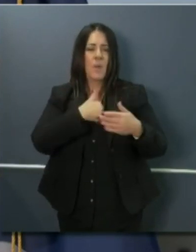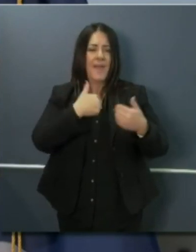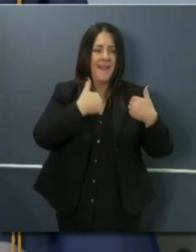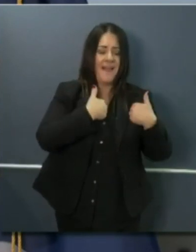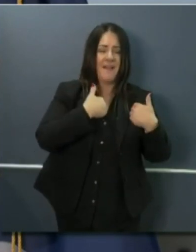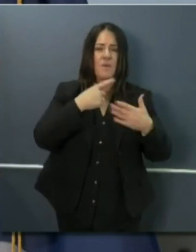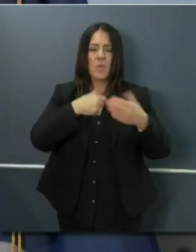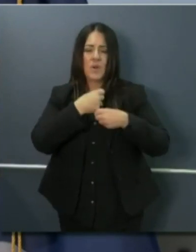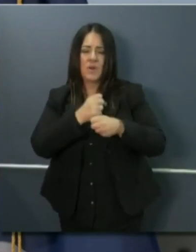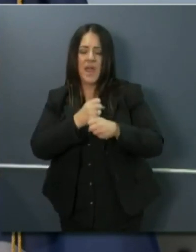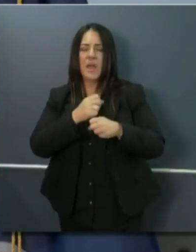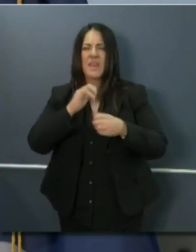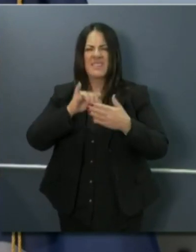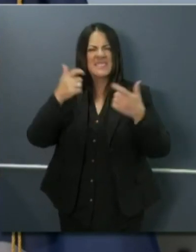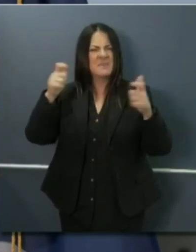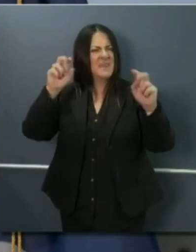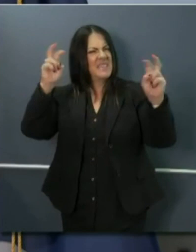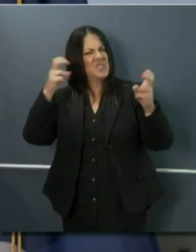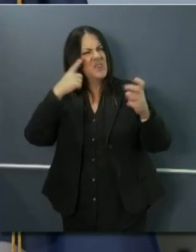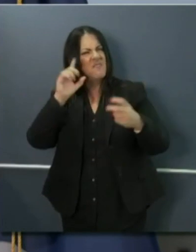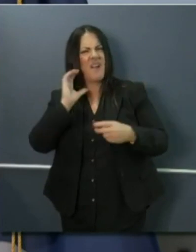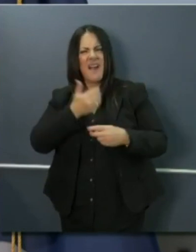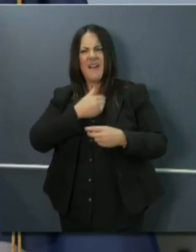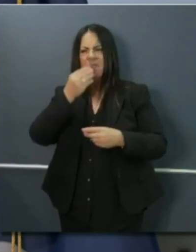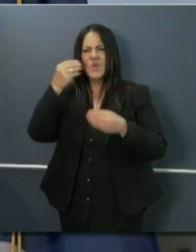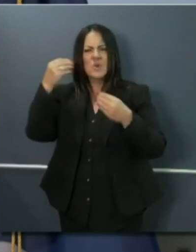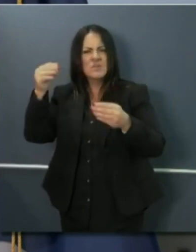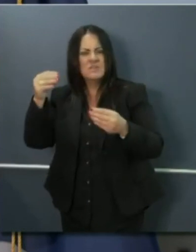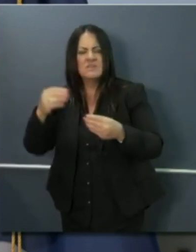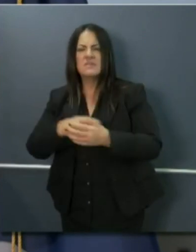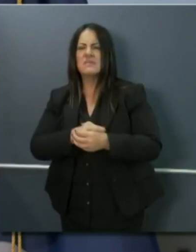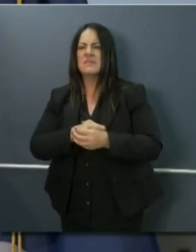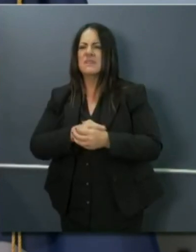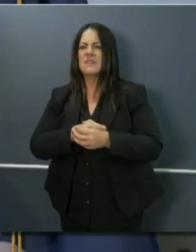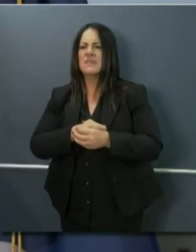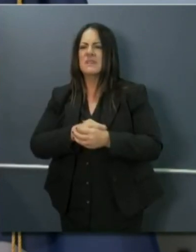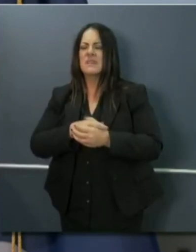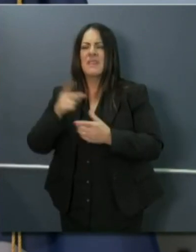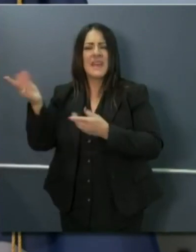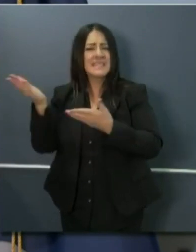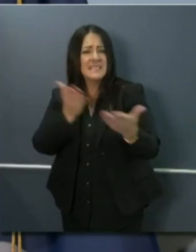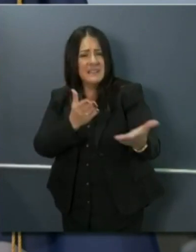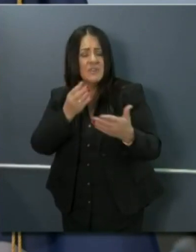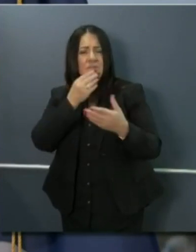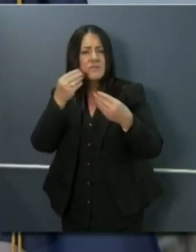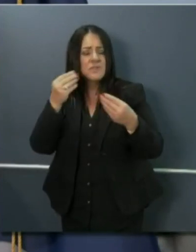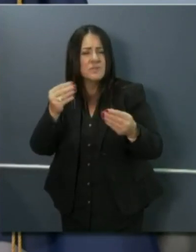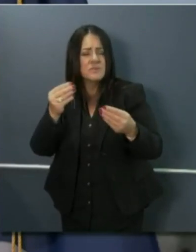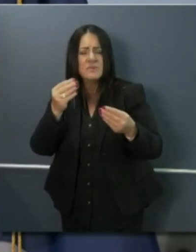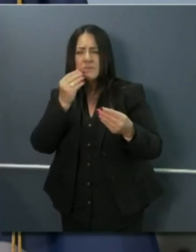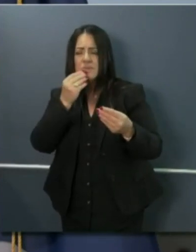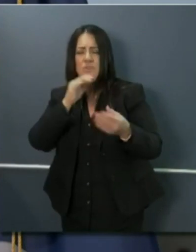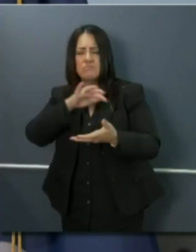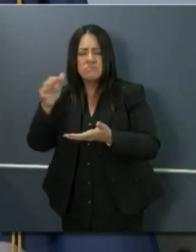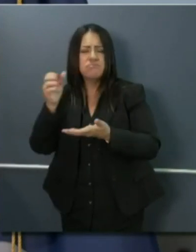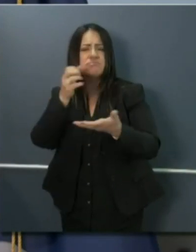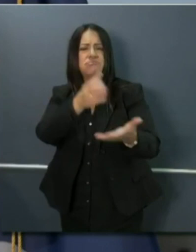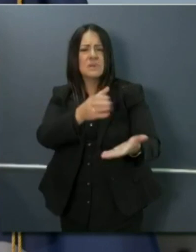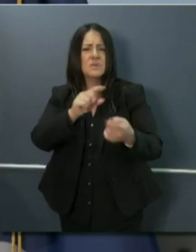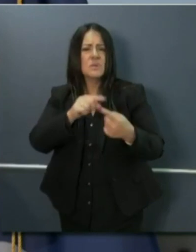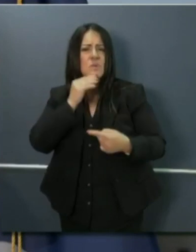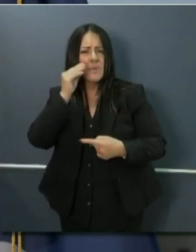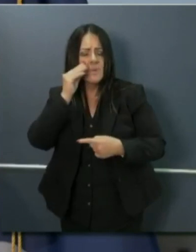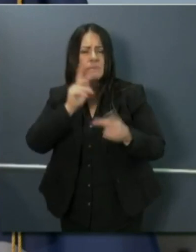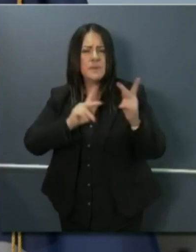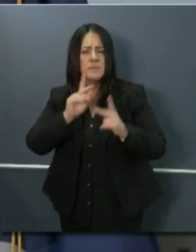huge issue for our grocers, a big issue for those that deliver the groceries, and many others that are also looking for